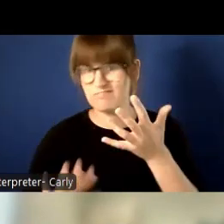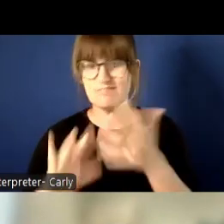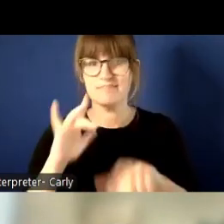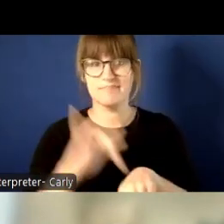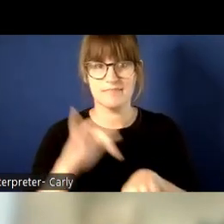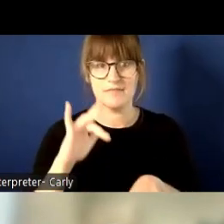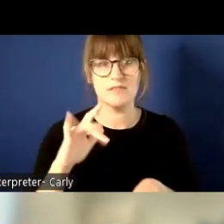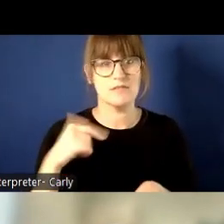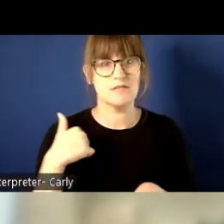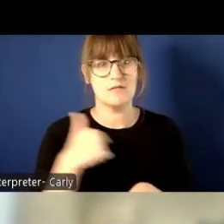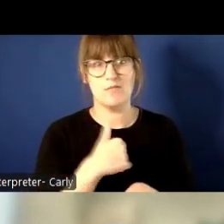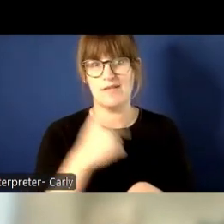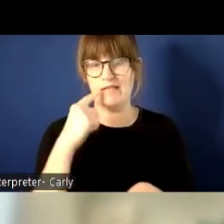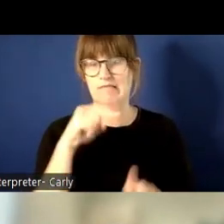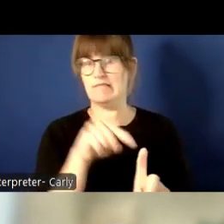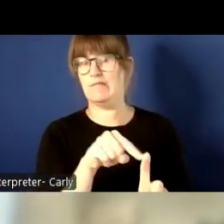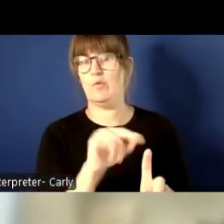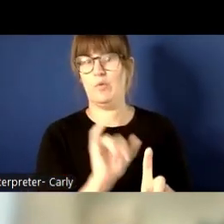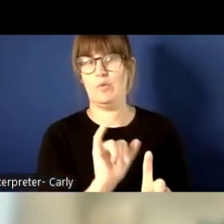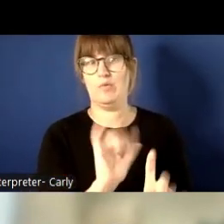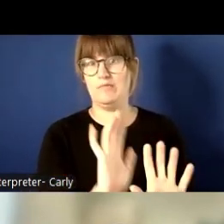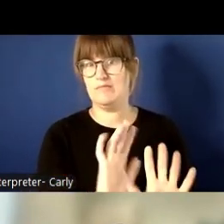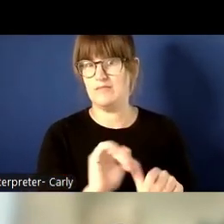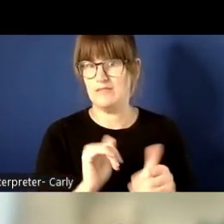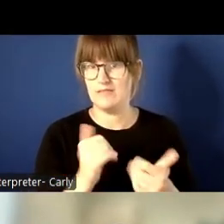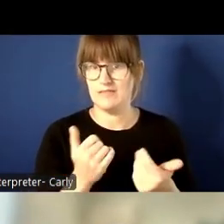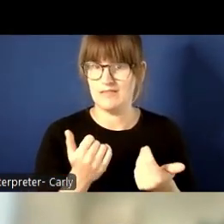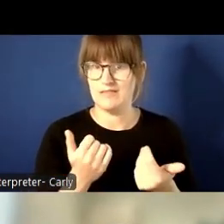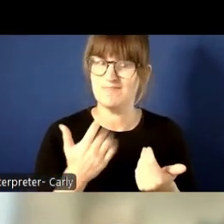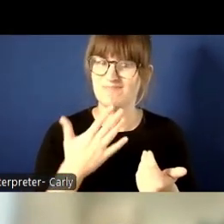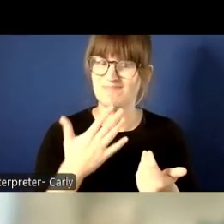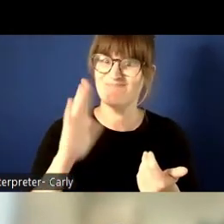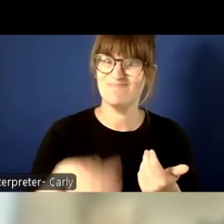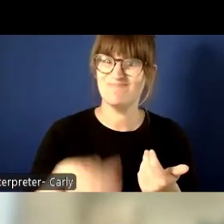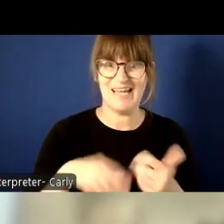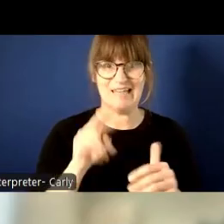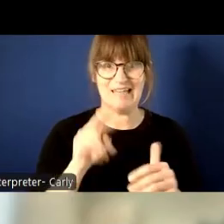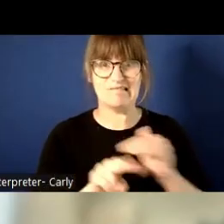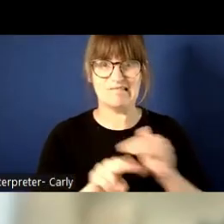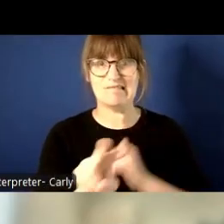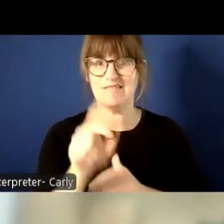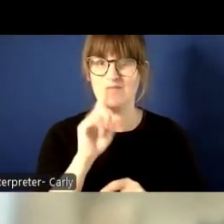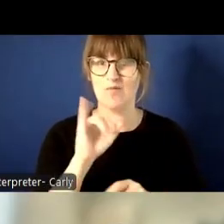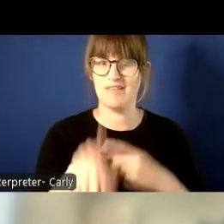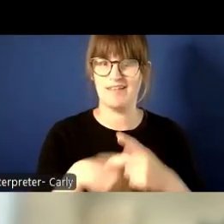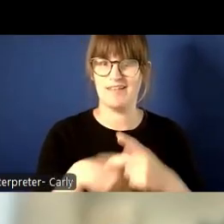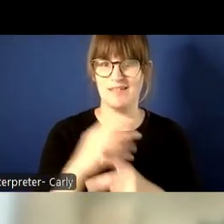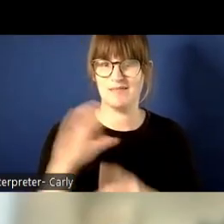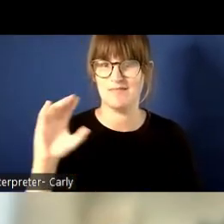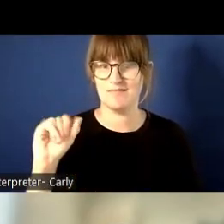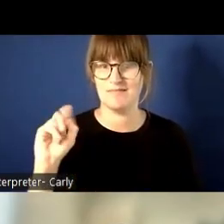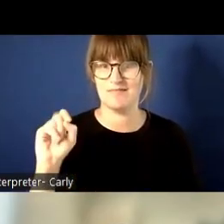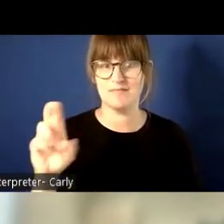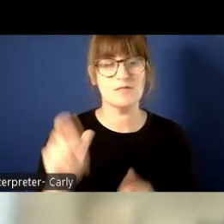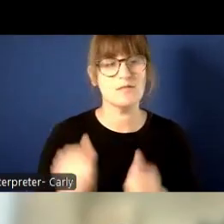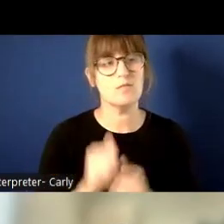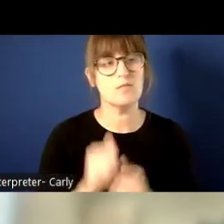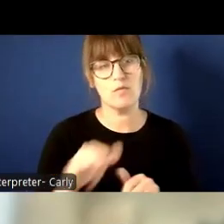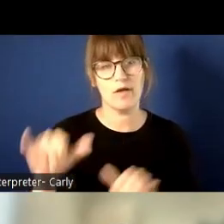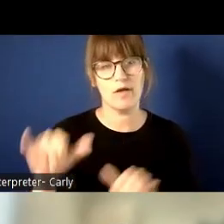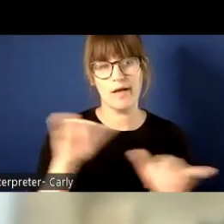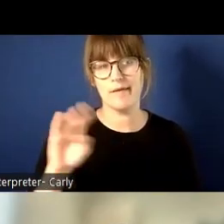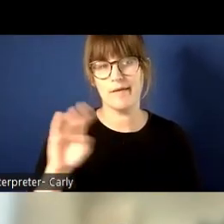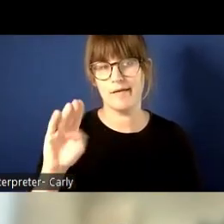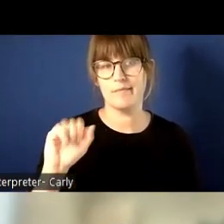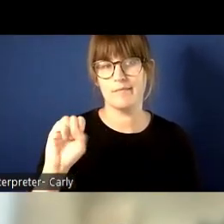outcome we think of cancer, since that typically carries poorer prognoses. So with basal cell carcinoma, the most common type of skin cancer, this only